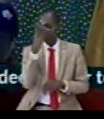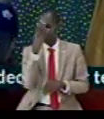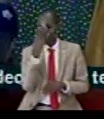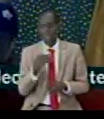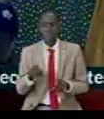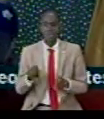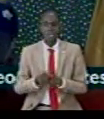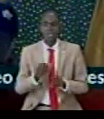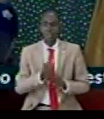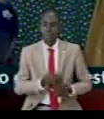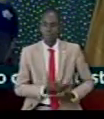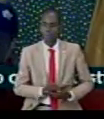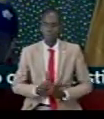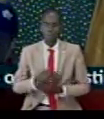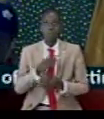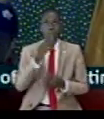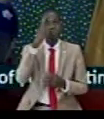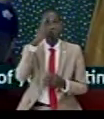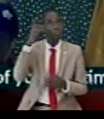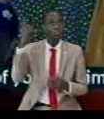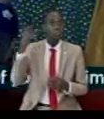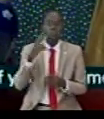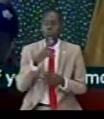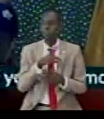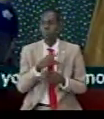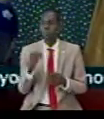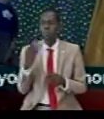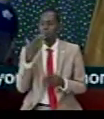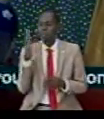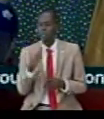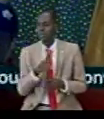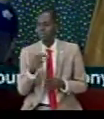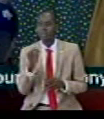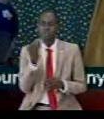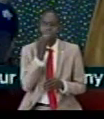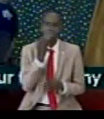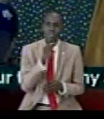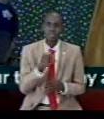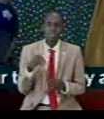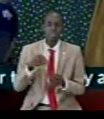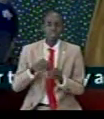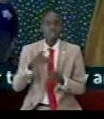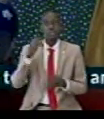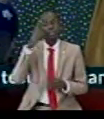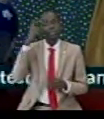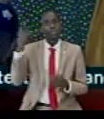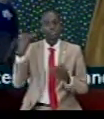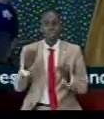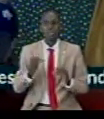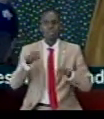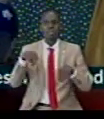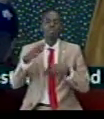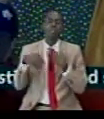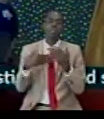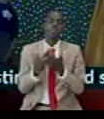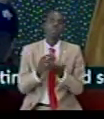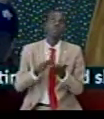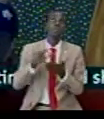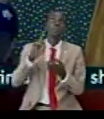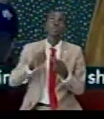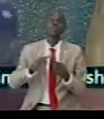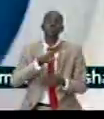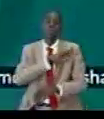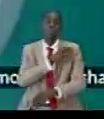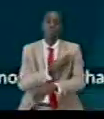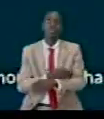no dream, no molesting, no eating in the dream. I return all glory to Almighty God